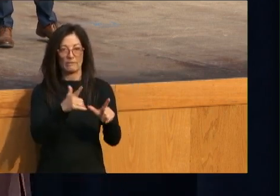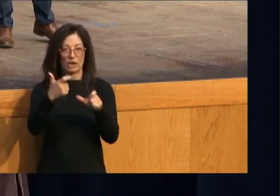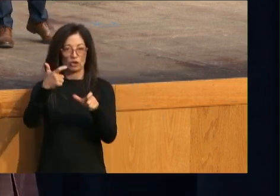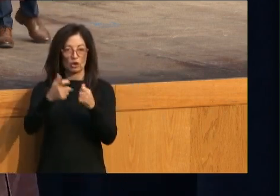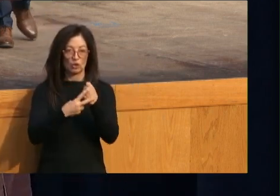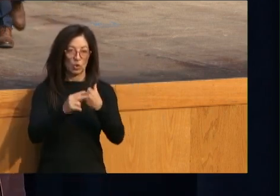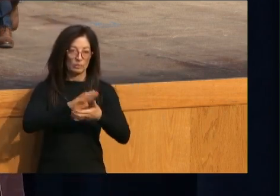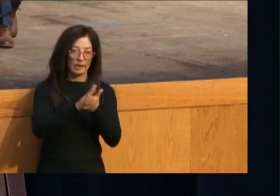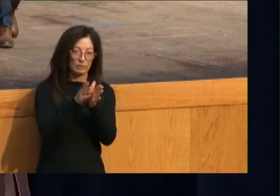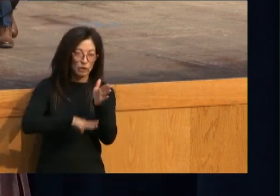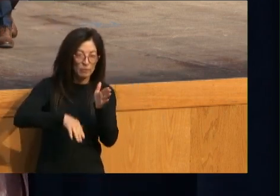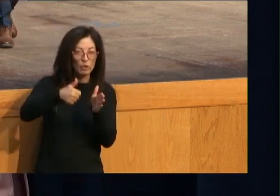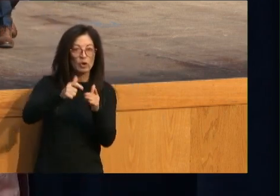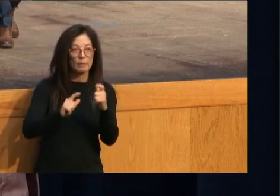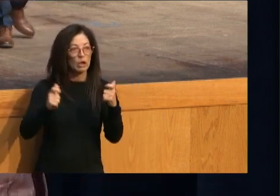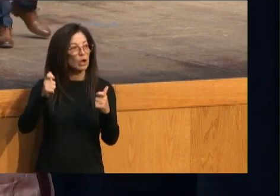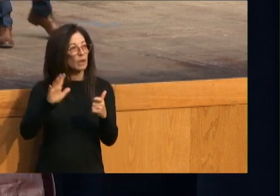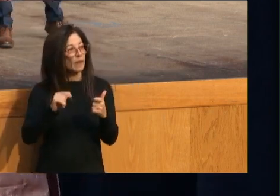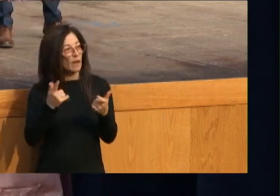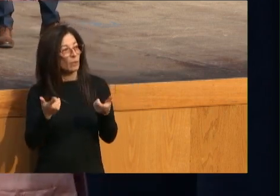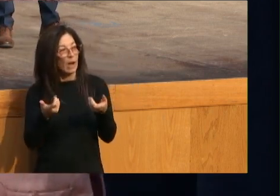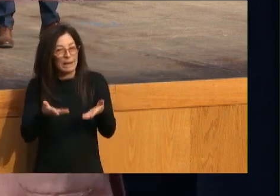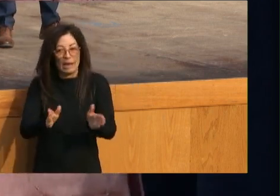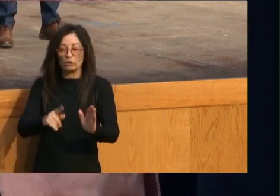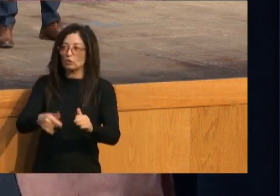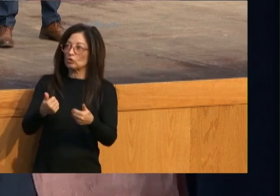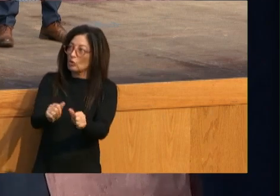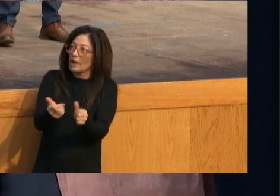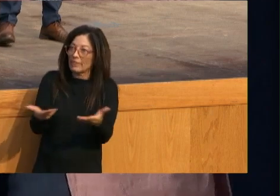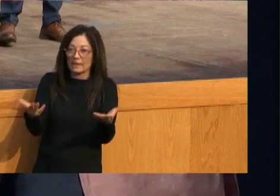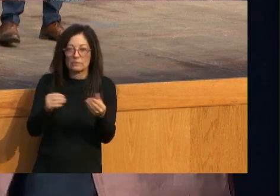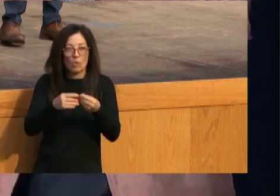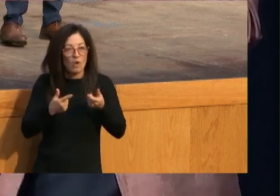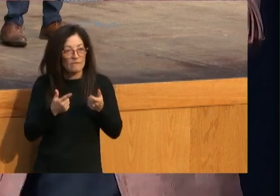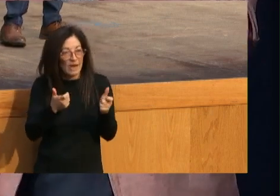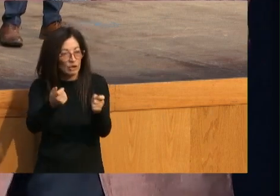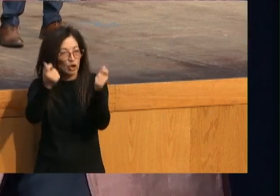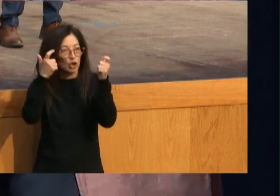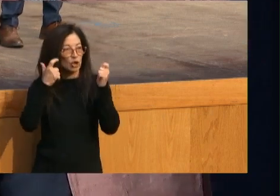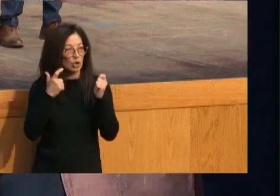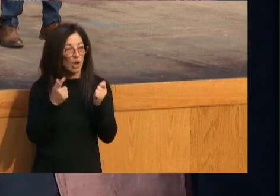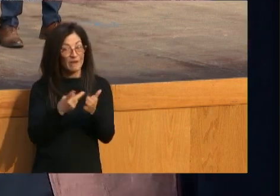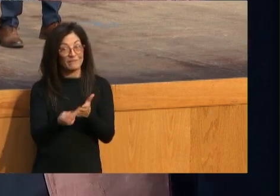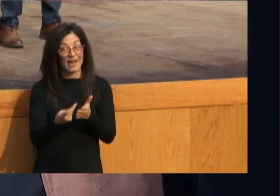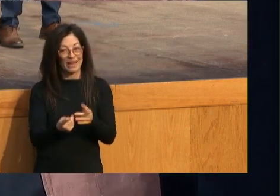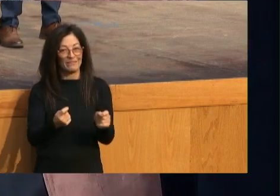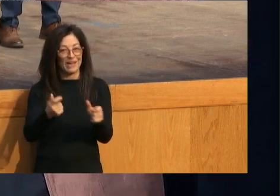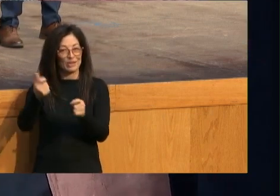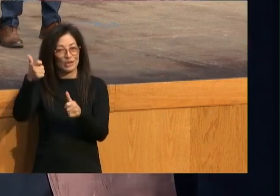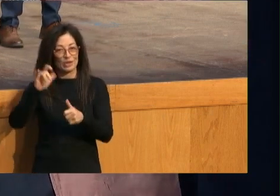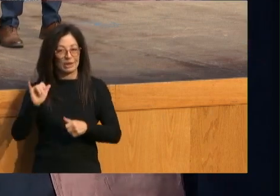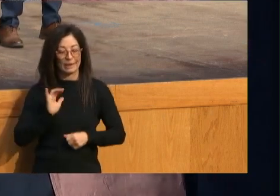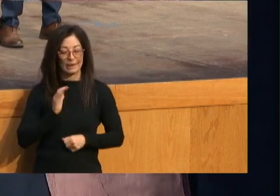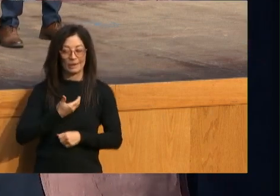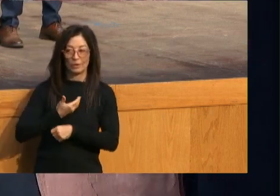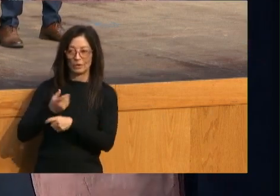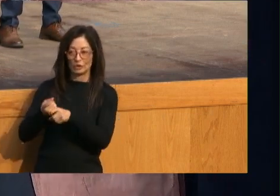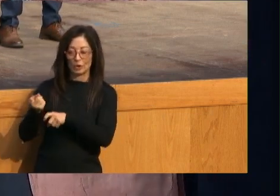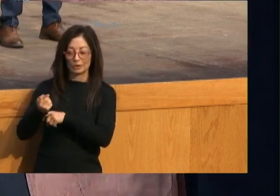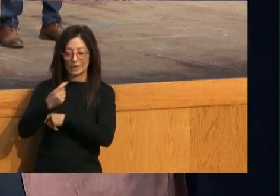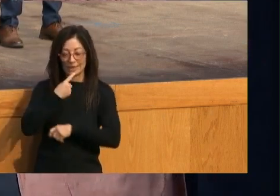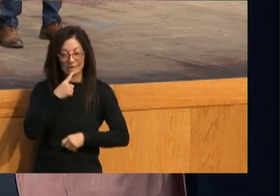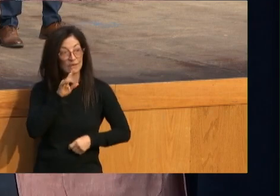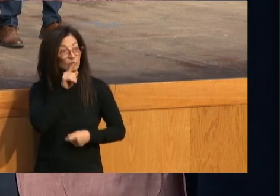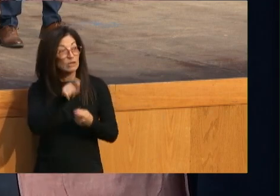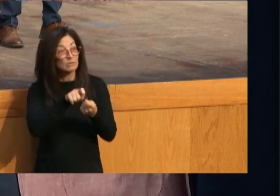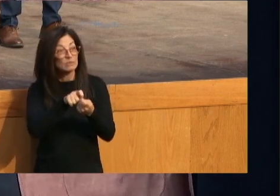cheaper, bigger, and what that does is enable you to try things faster, fail faster, as our CTO, Joe Kelly, likes to say. And that's very